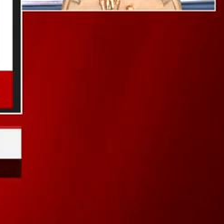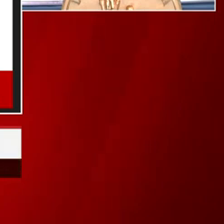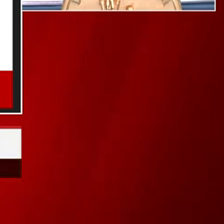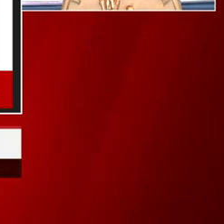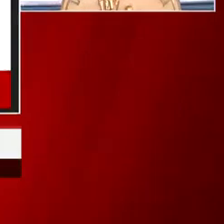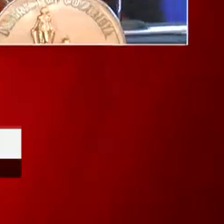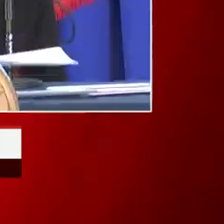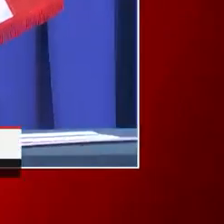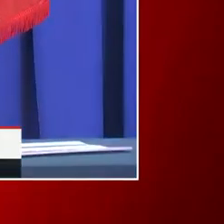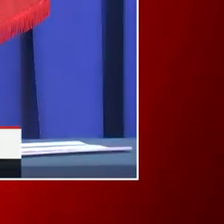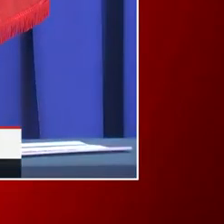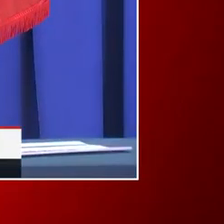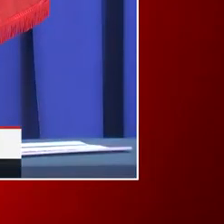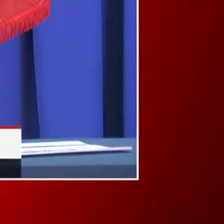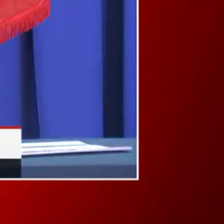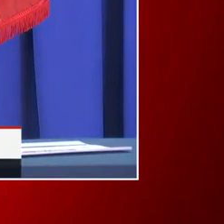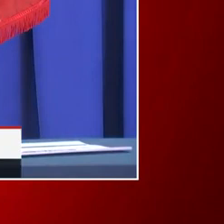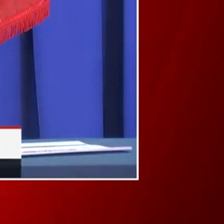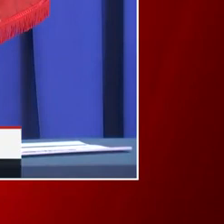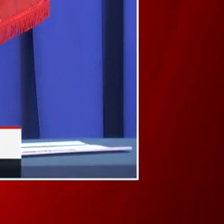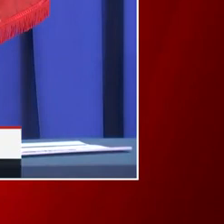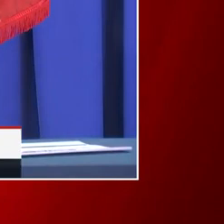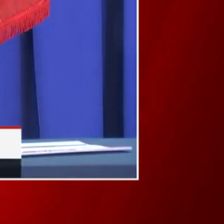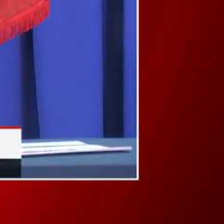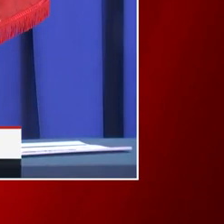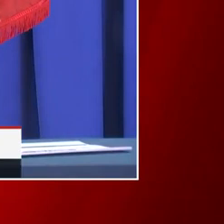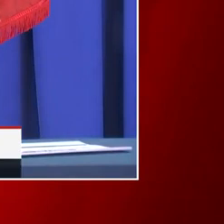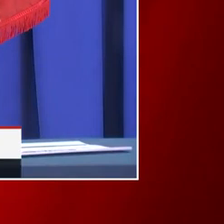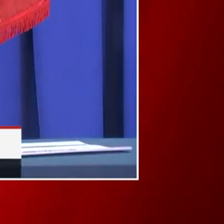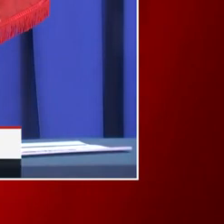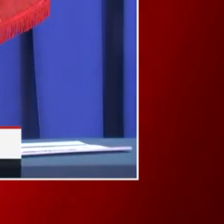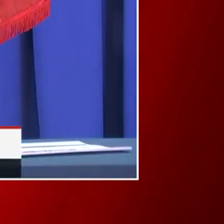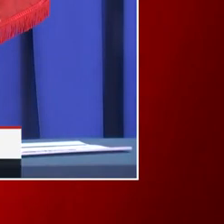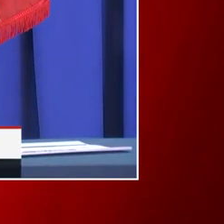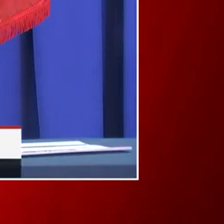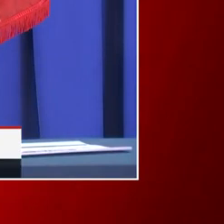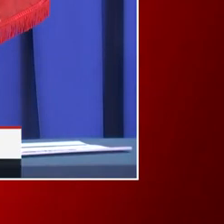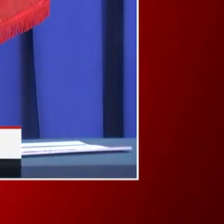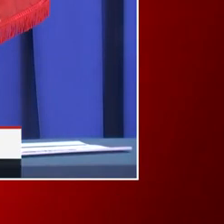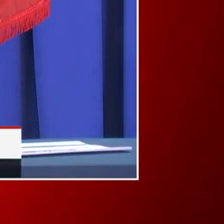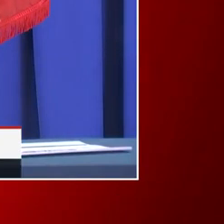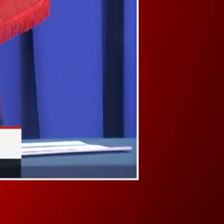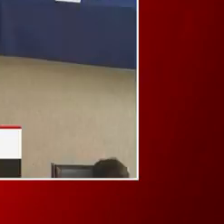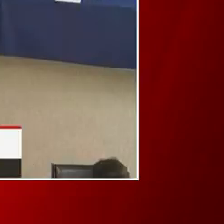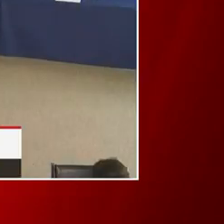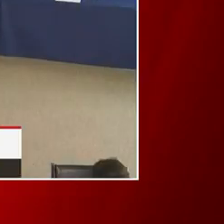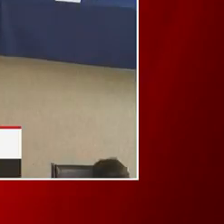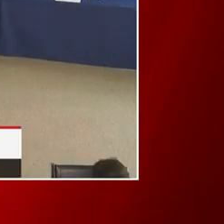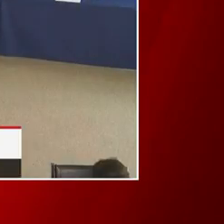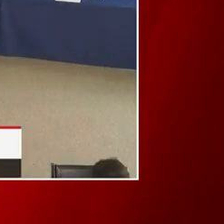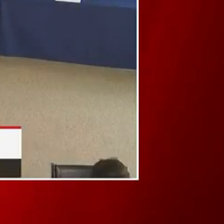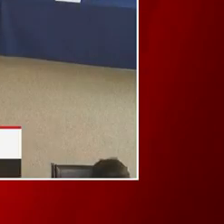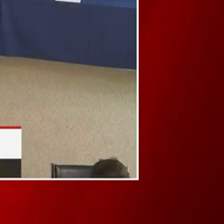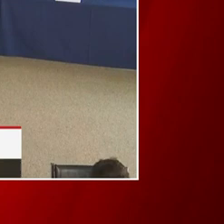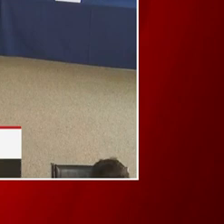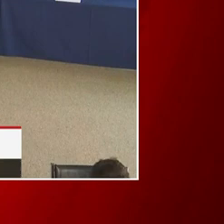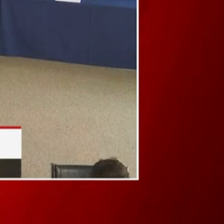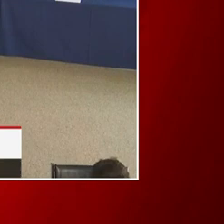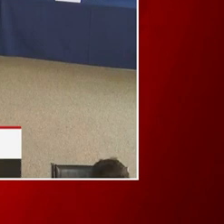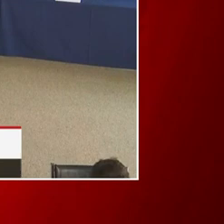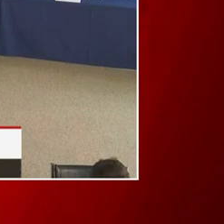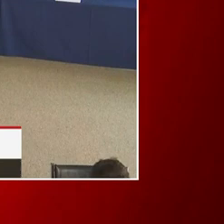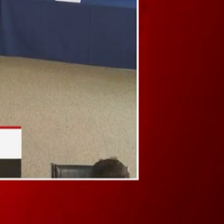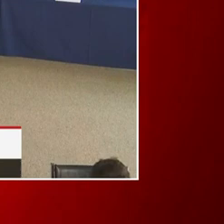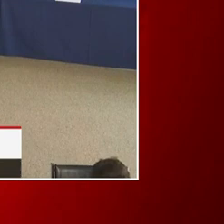Kaufman to say more about DC HealthLink. Thank you, Mayor Bowser, and thank you for your strong advocacy